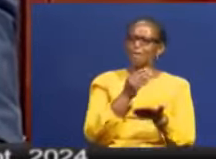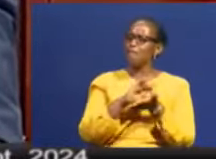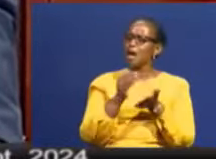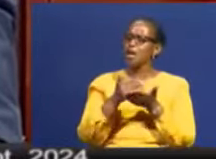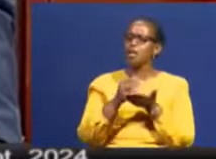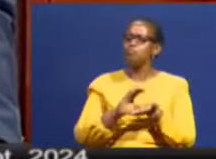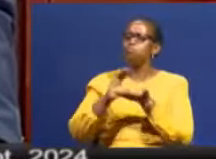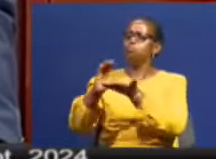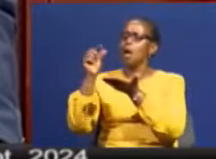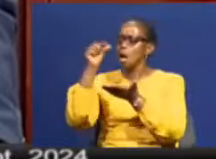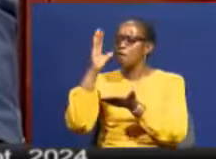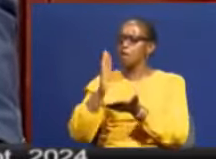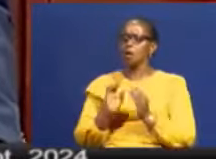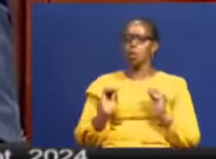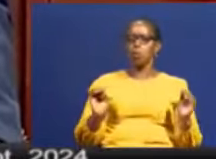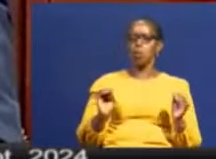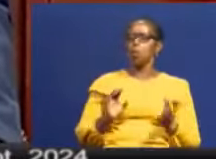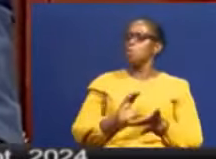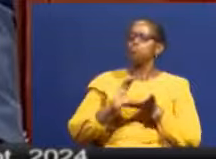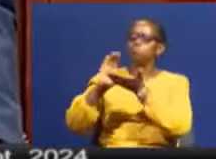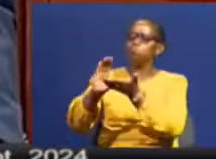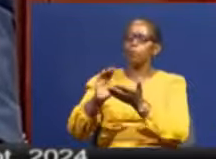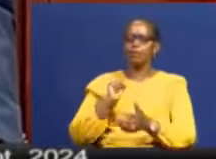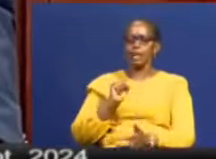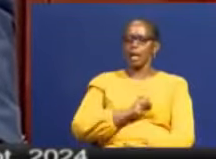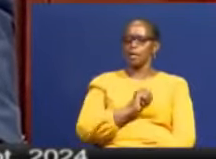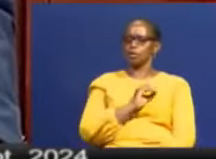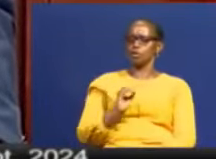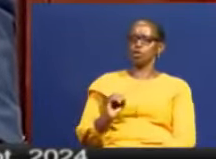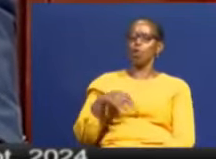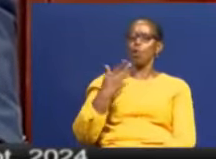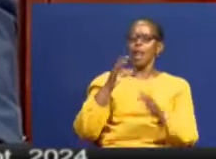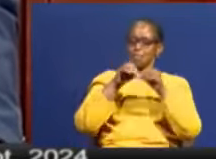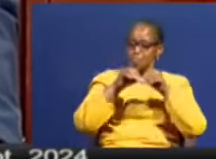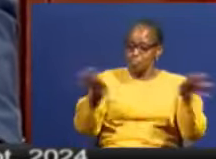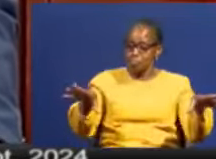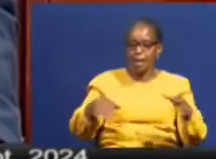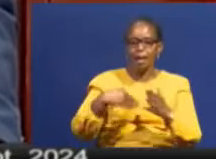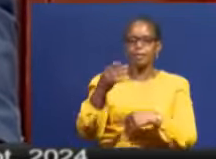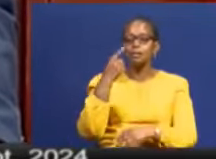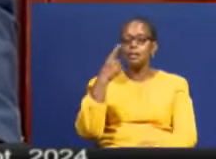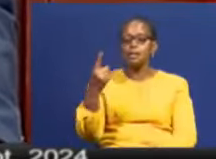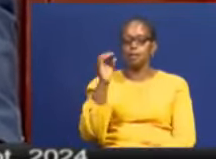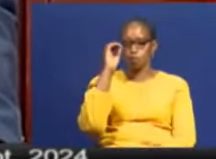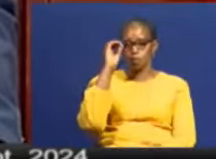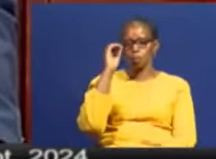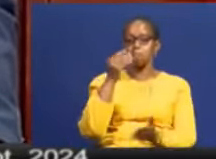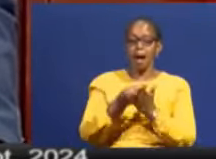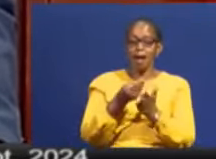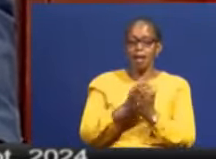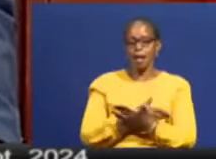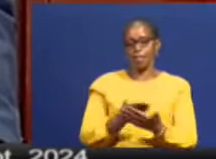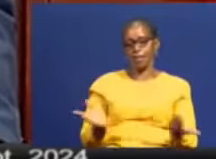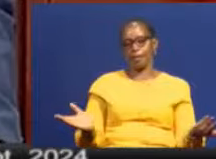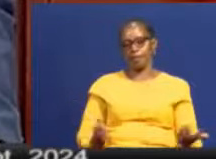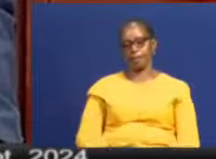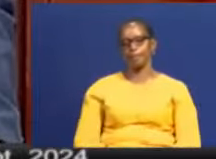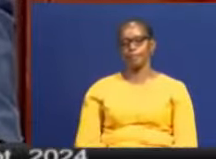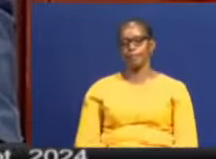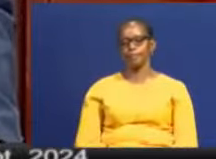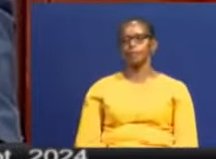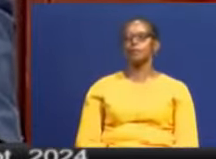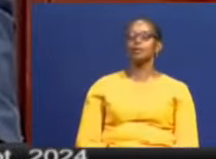that they will get it, not even the Senate. It will re-centralize and you will not see that money. And with that, Madam Speaker, let us also demand